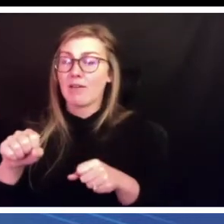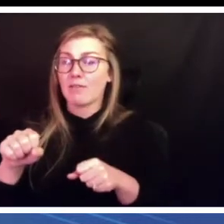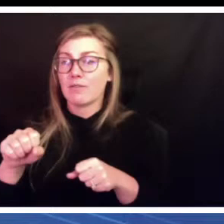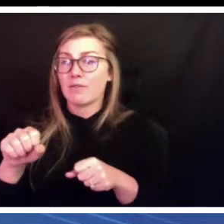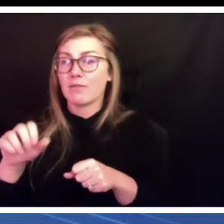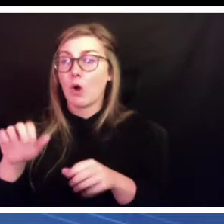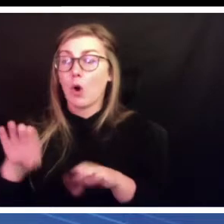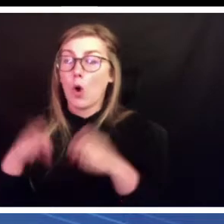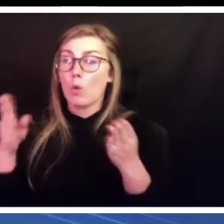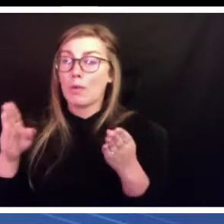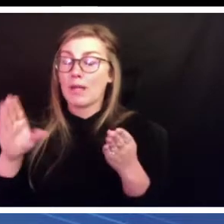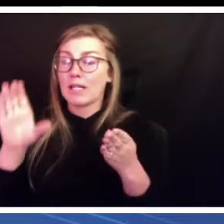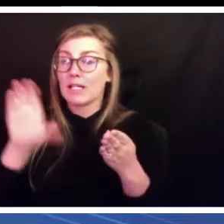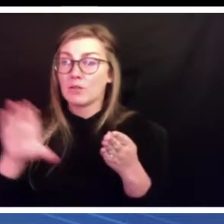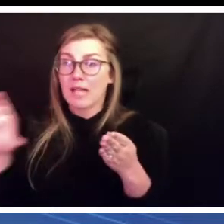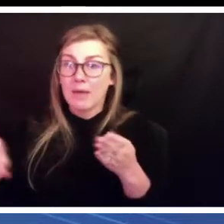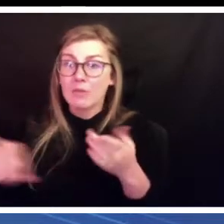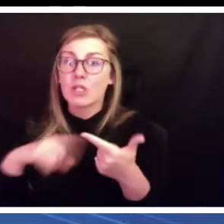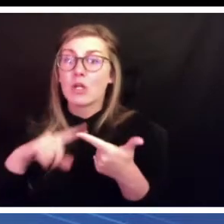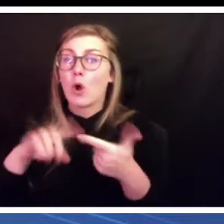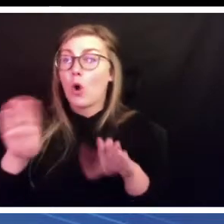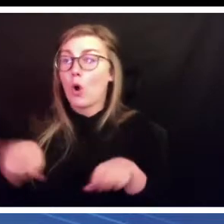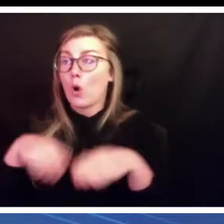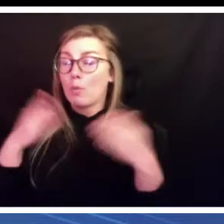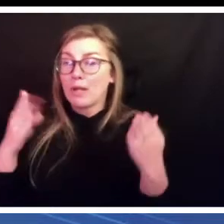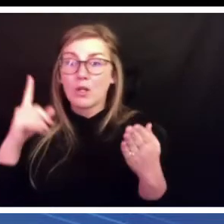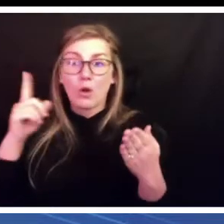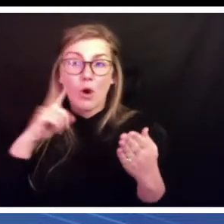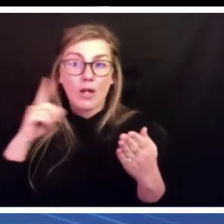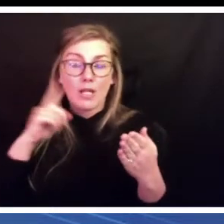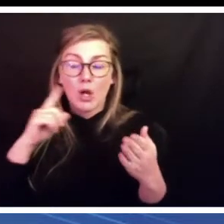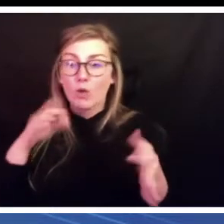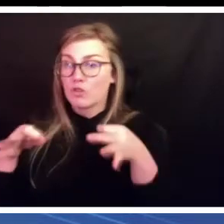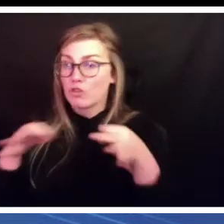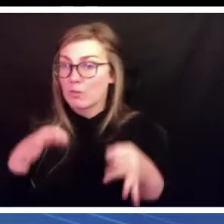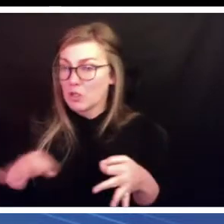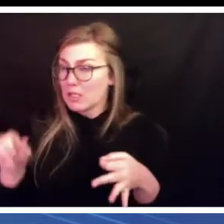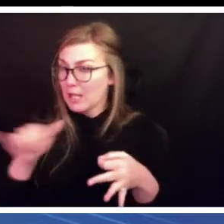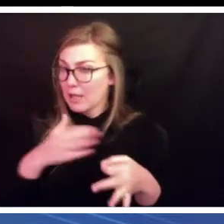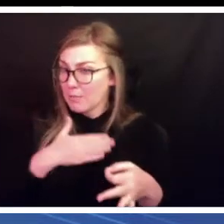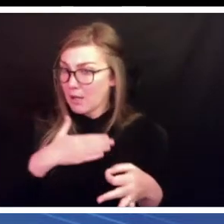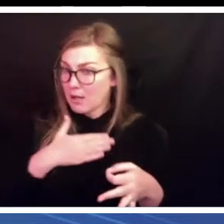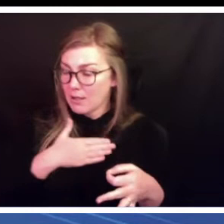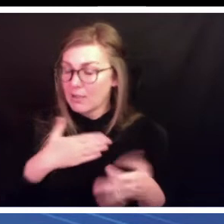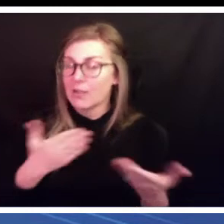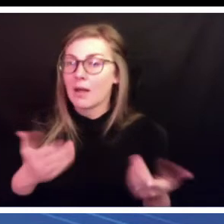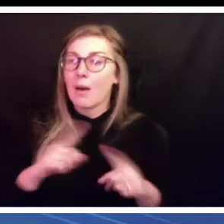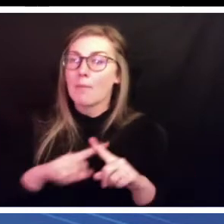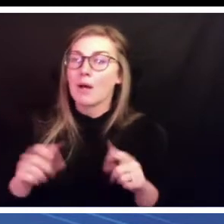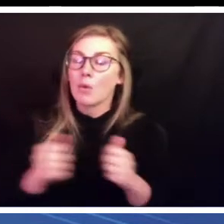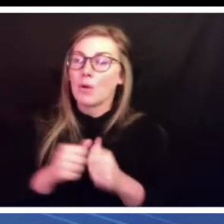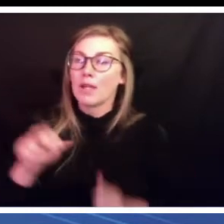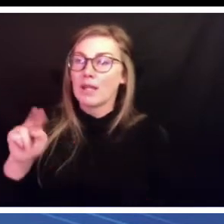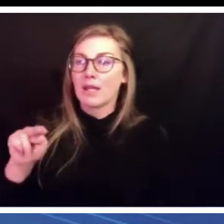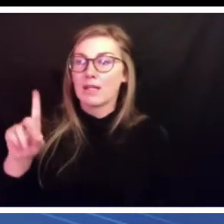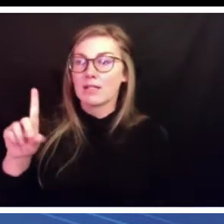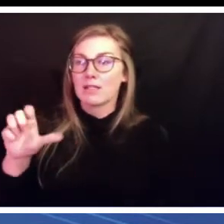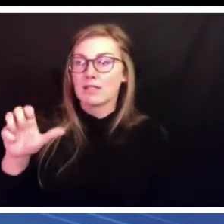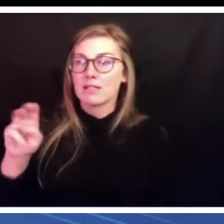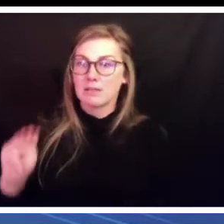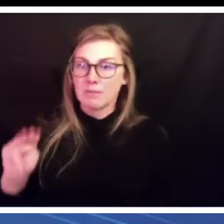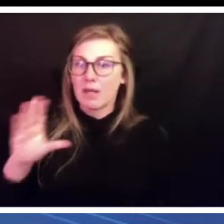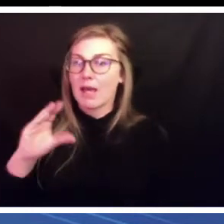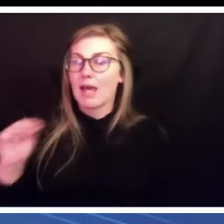open captions and audio description, open audio description like mine and with, um, ending and with ADA 30,